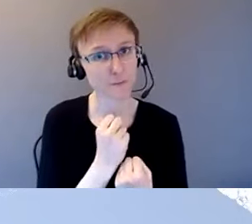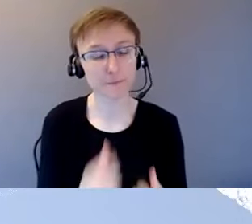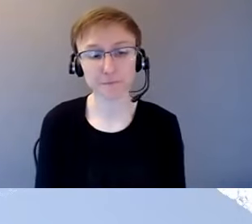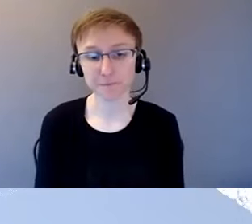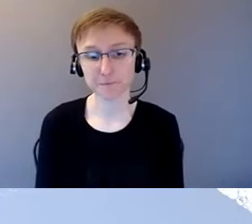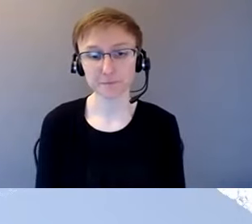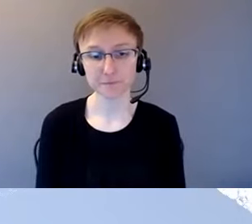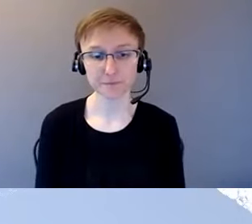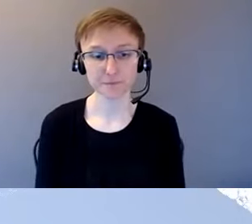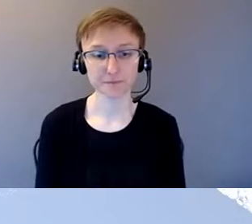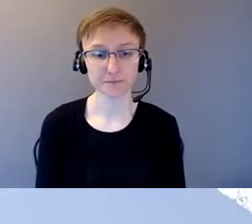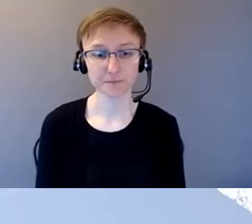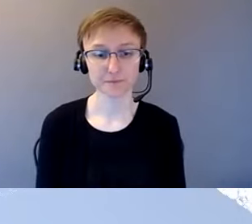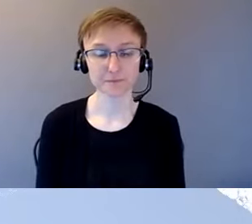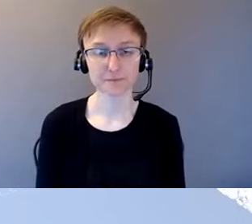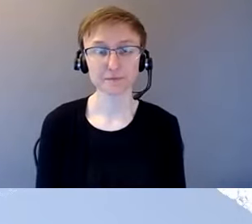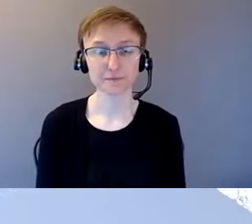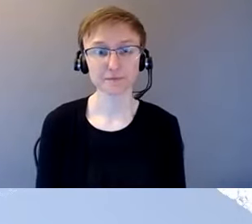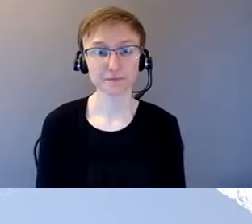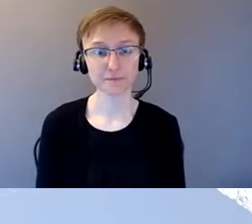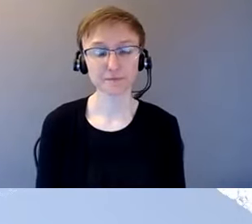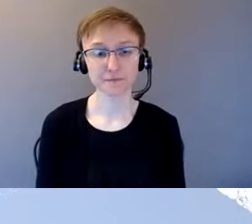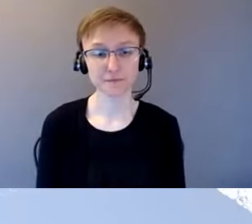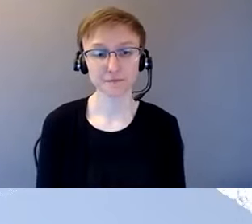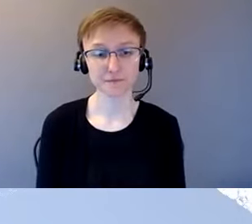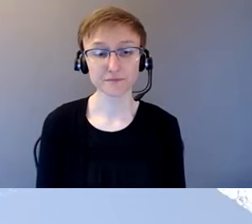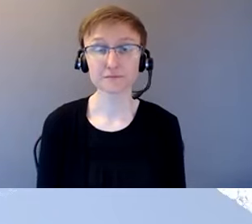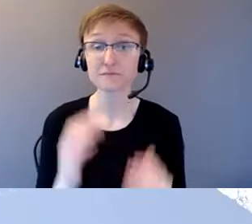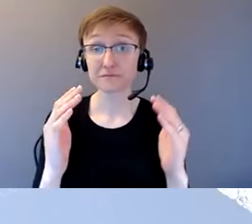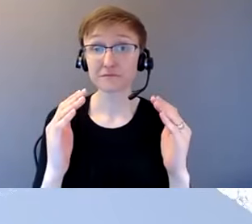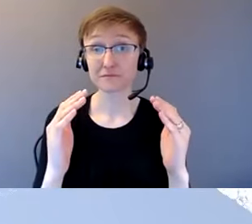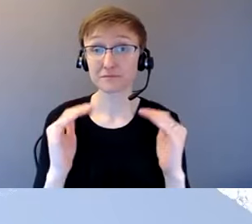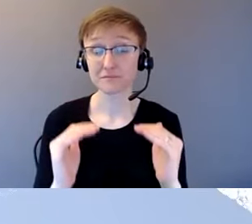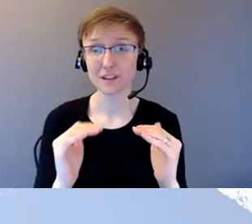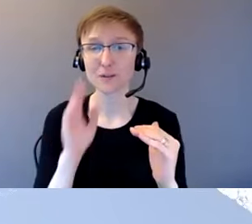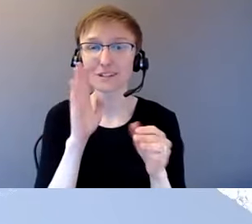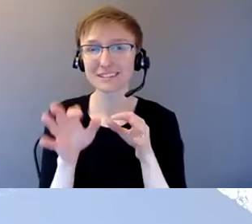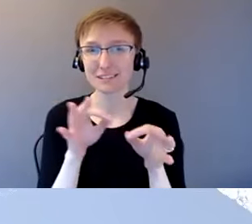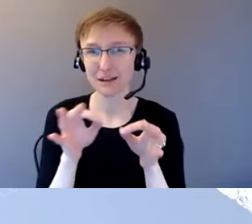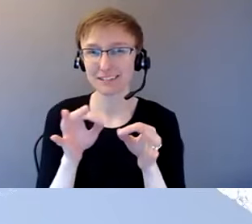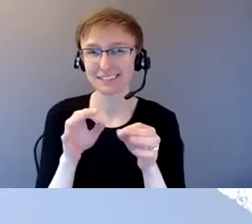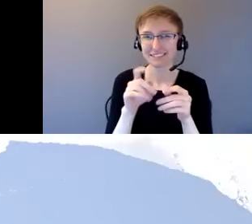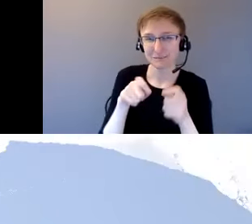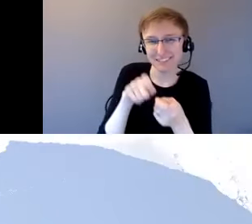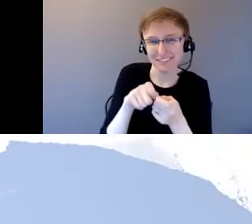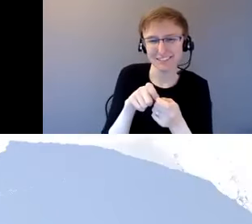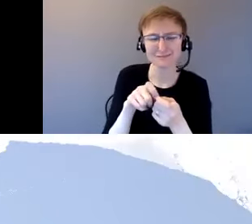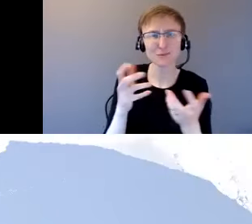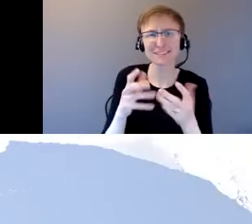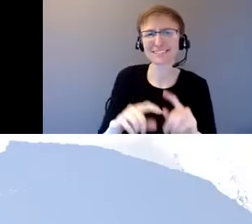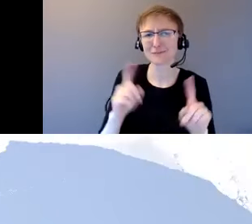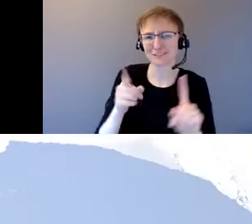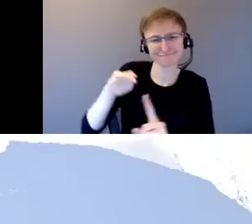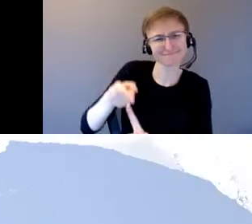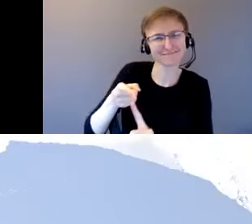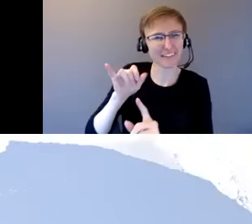And I was going to say next a little bit more about what's unique about geriatric psychiatry, and I see Nikki had a question. So